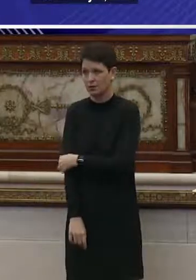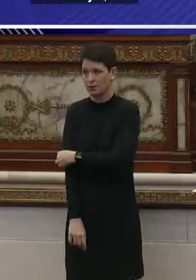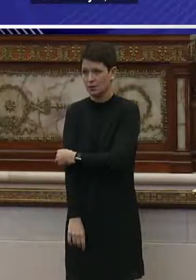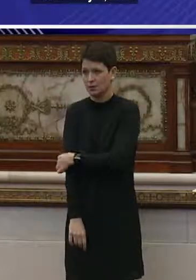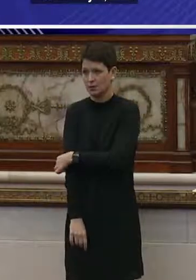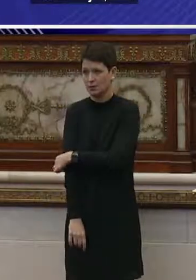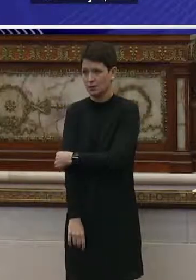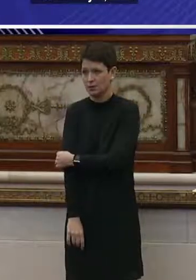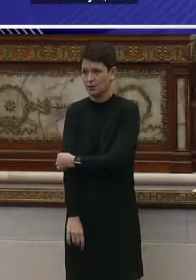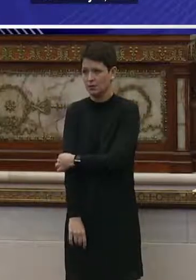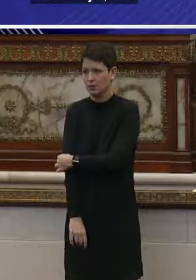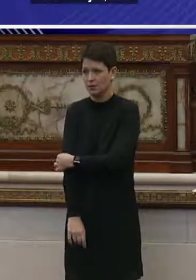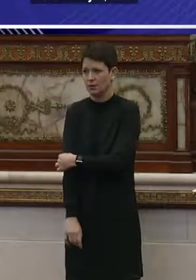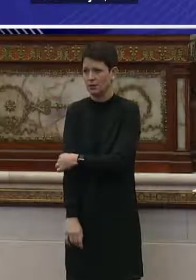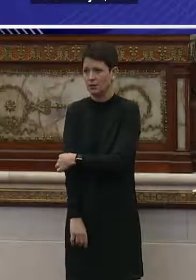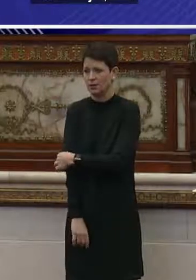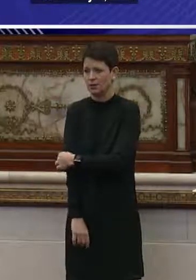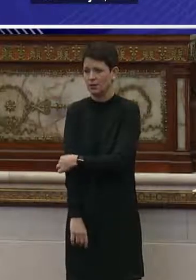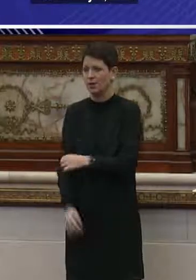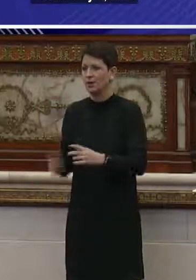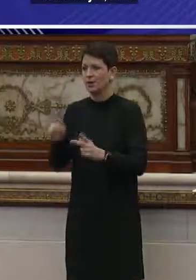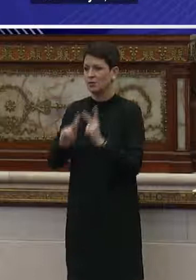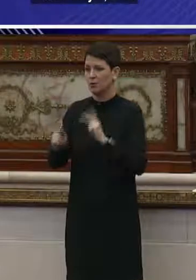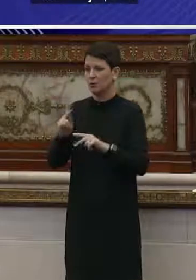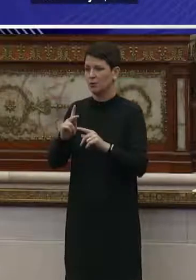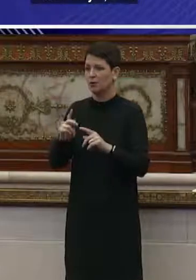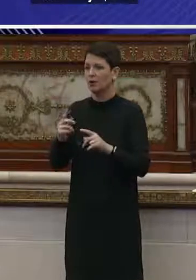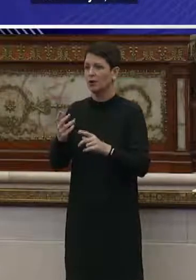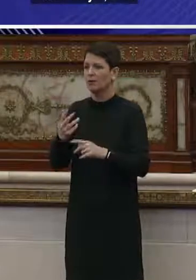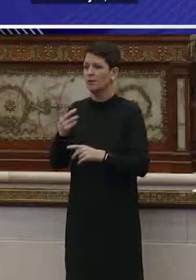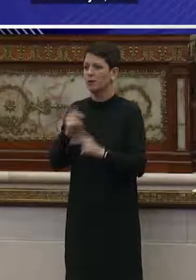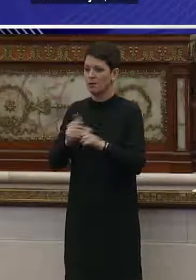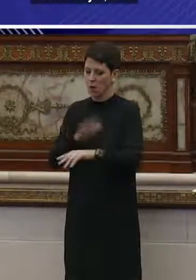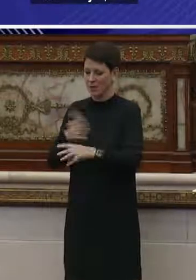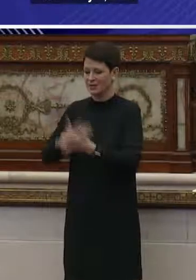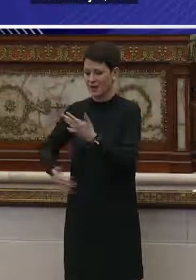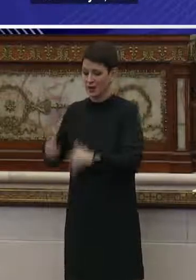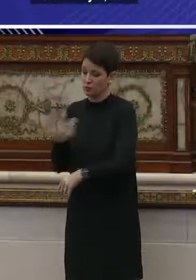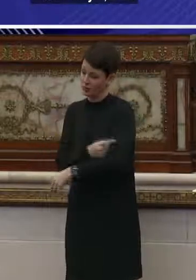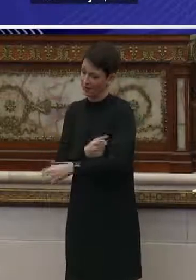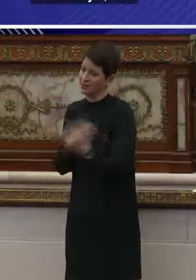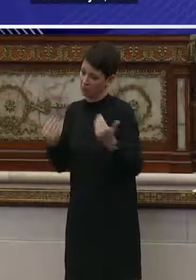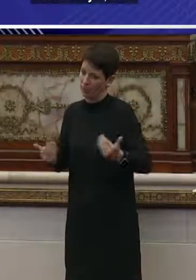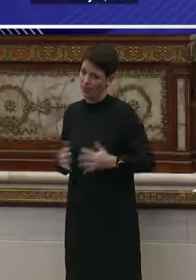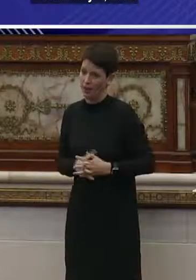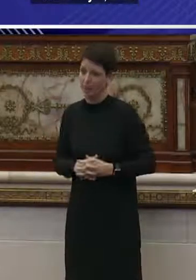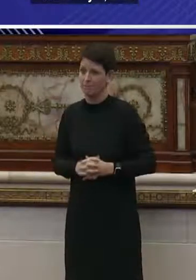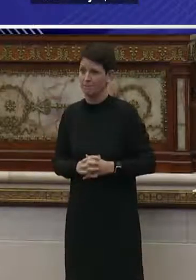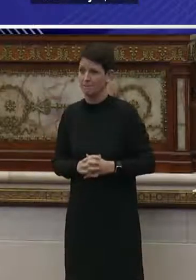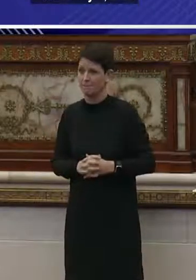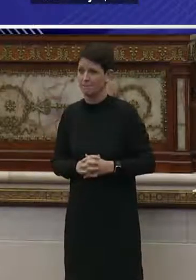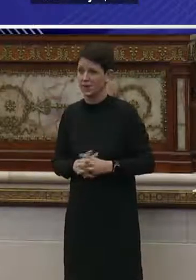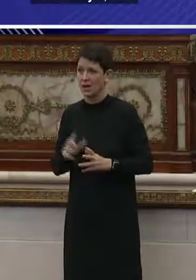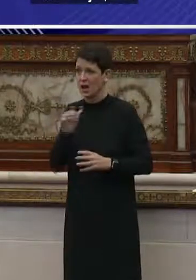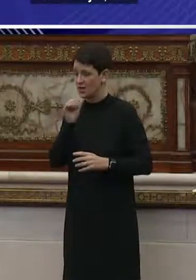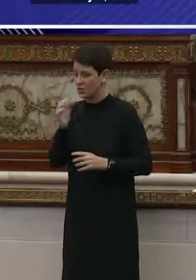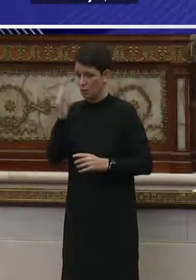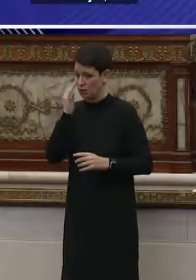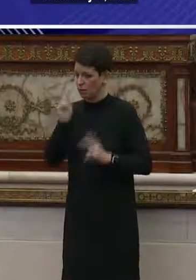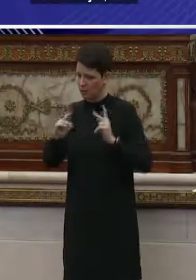you know, people on dialysis, we're vaccinating people on dialysis right now. I do not know that people know